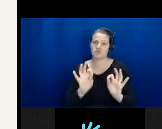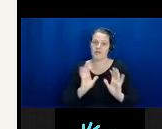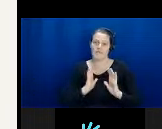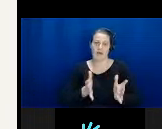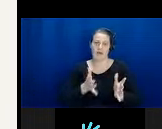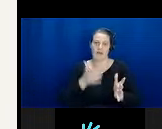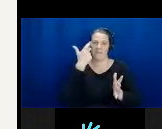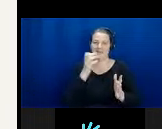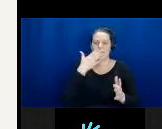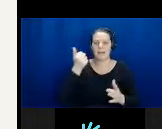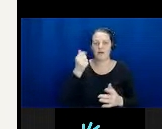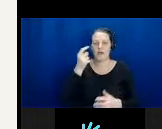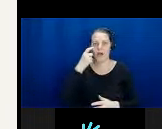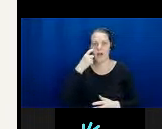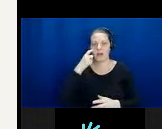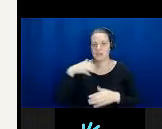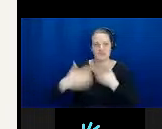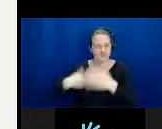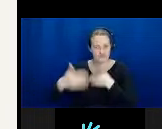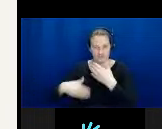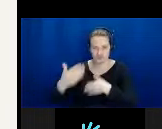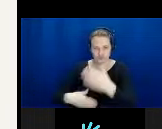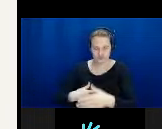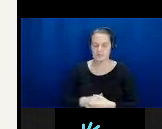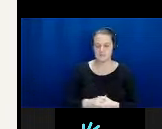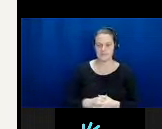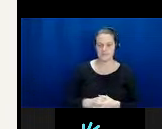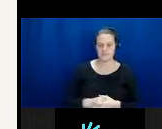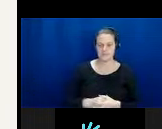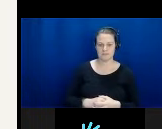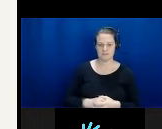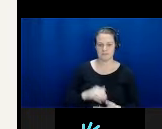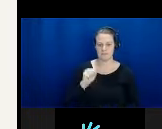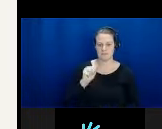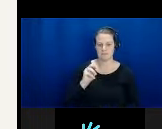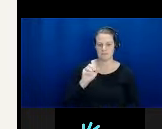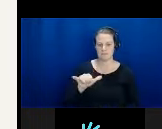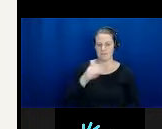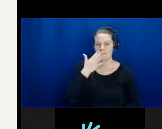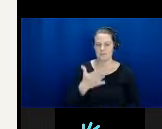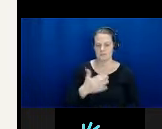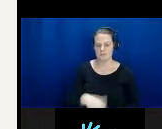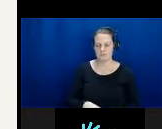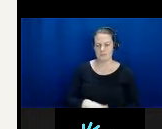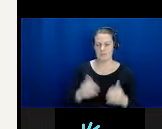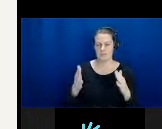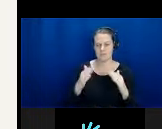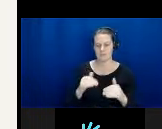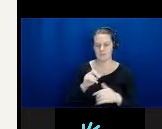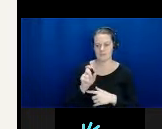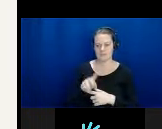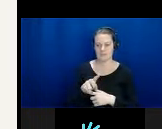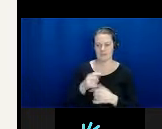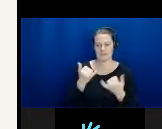through. Thank you. We do have a question about the recording of